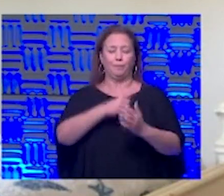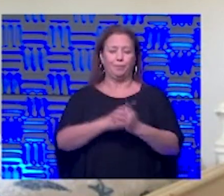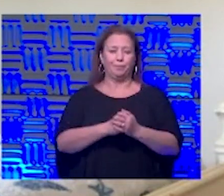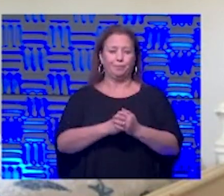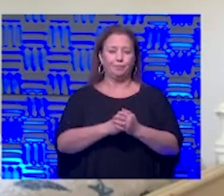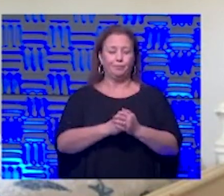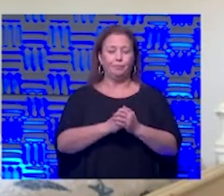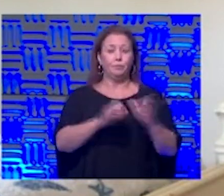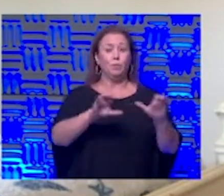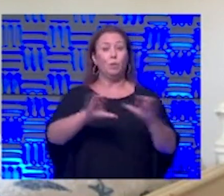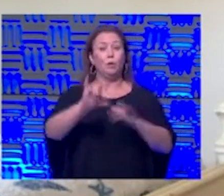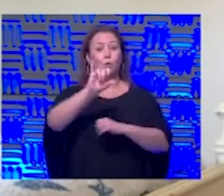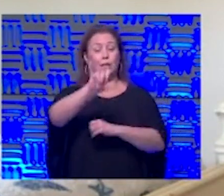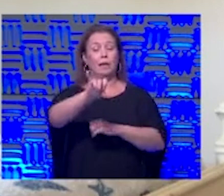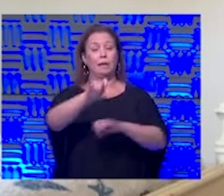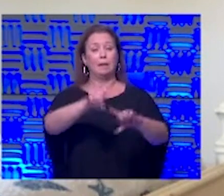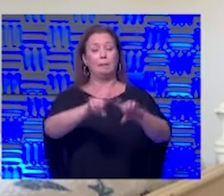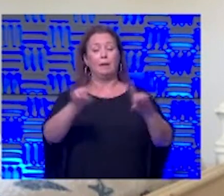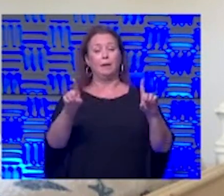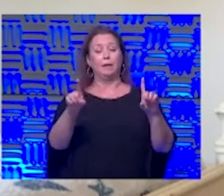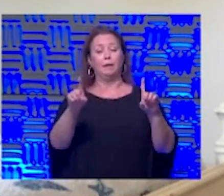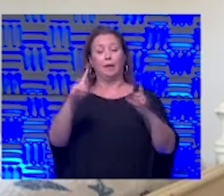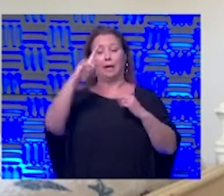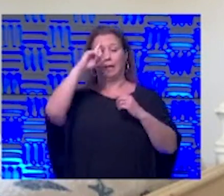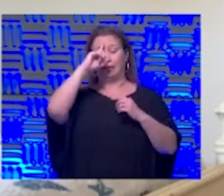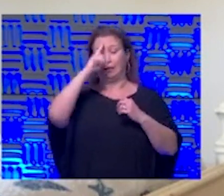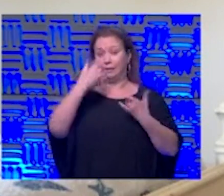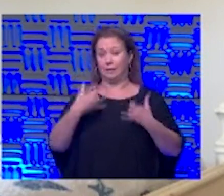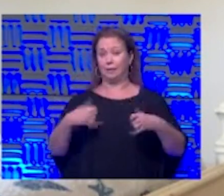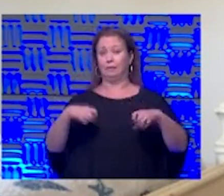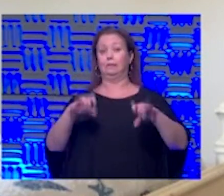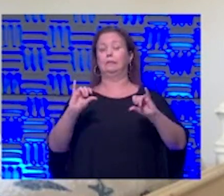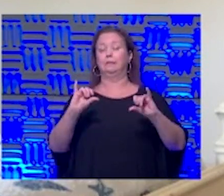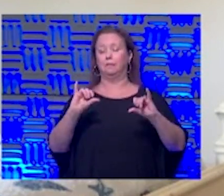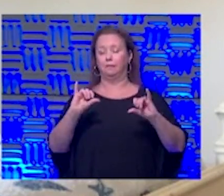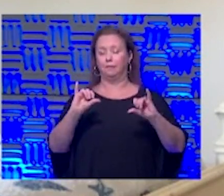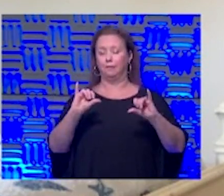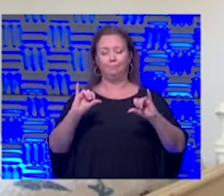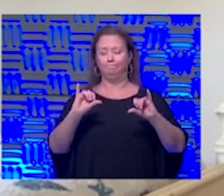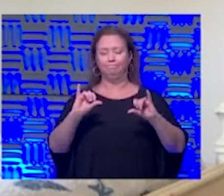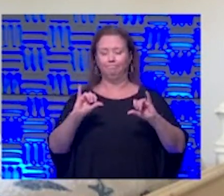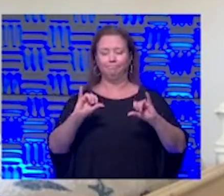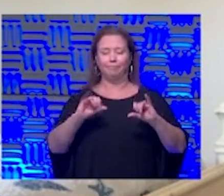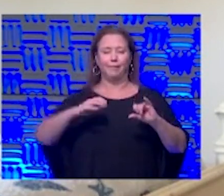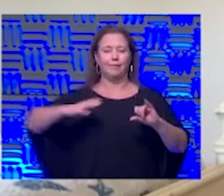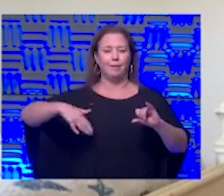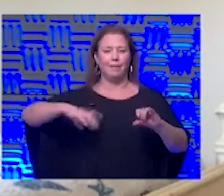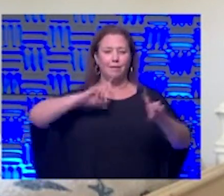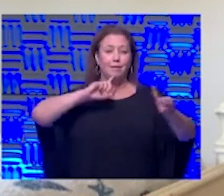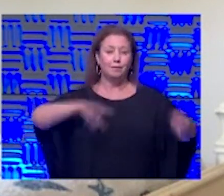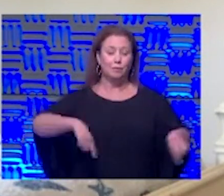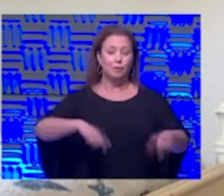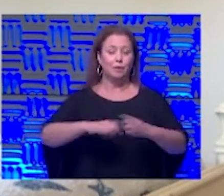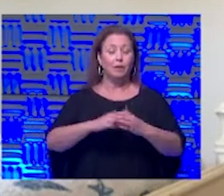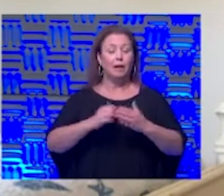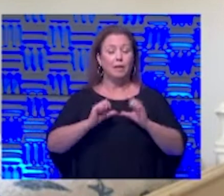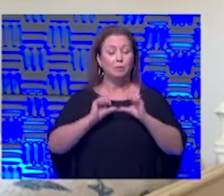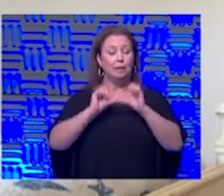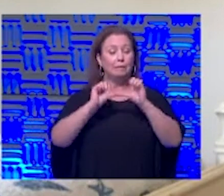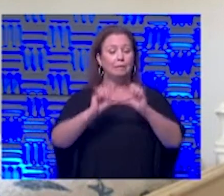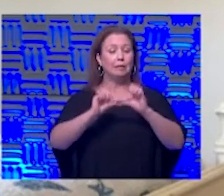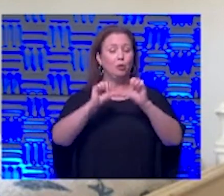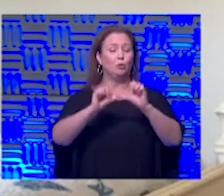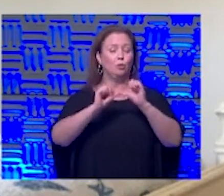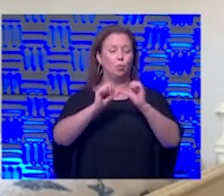doing that, but I think that is still something that is not fully answered. And as we move forward, we will start to learn